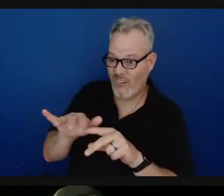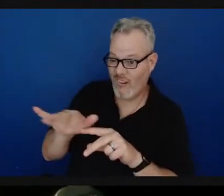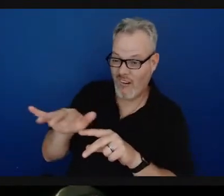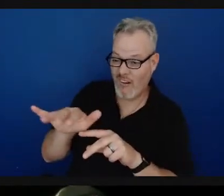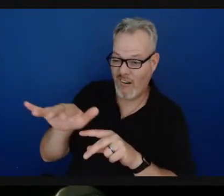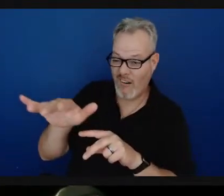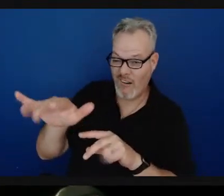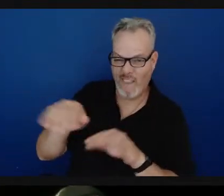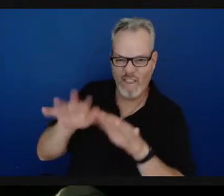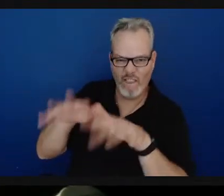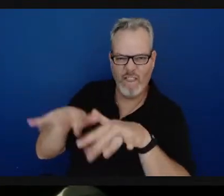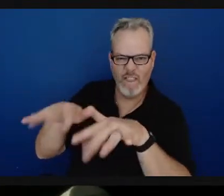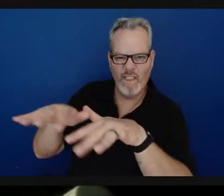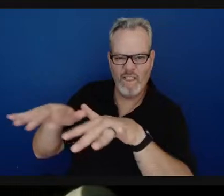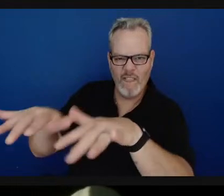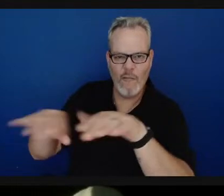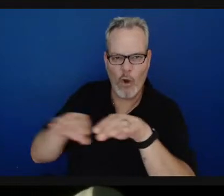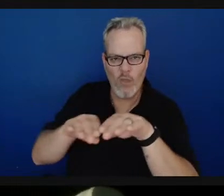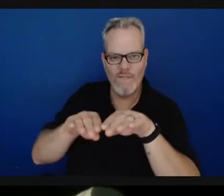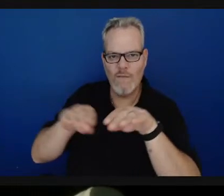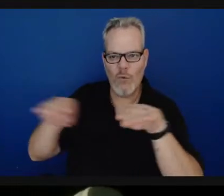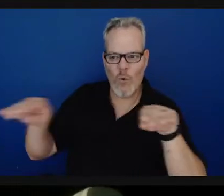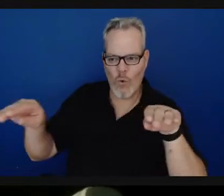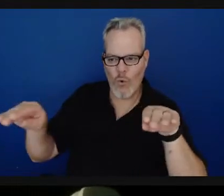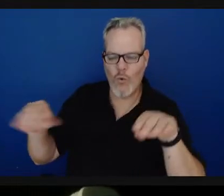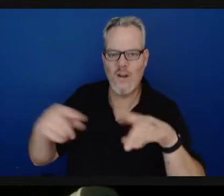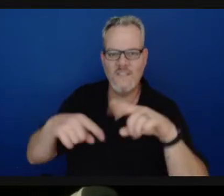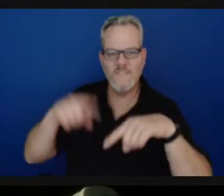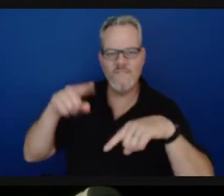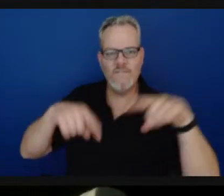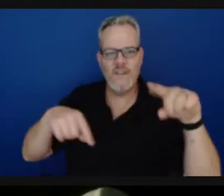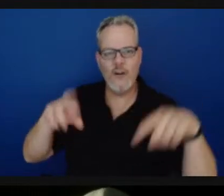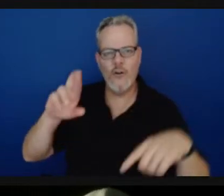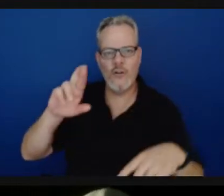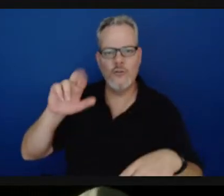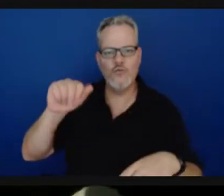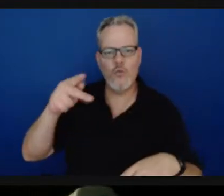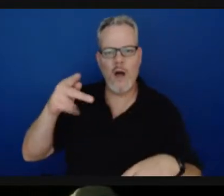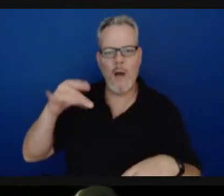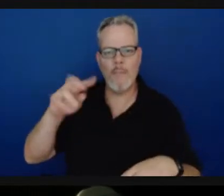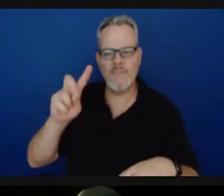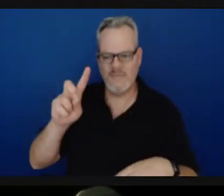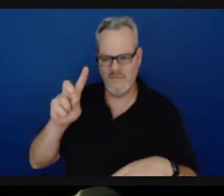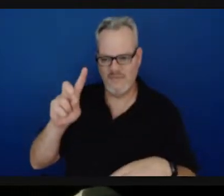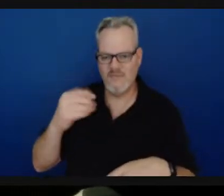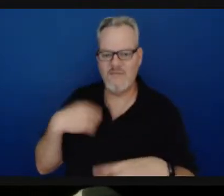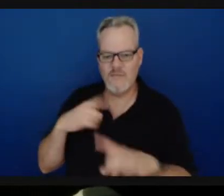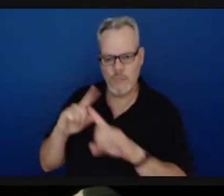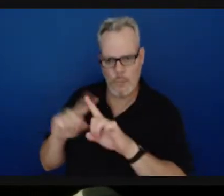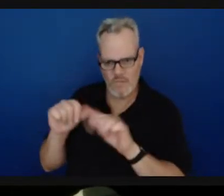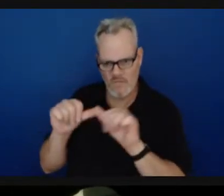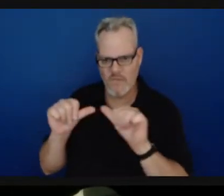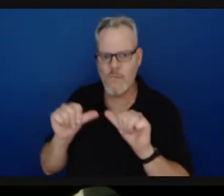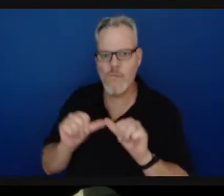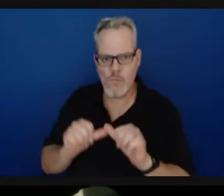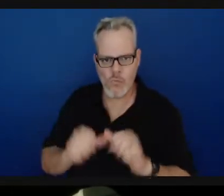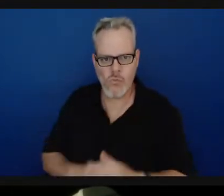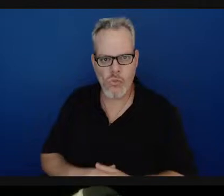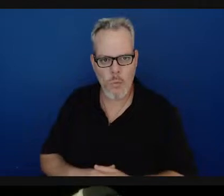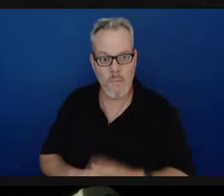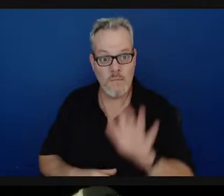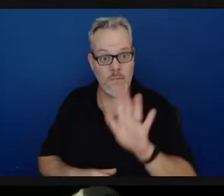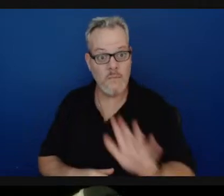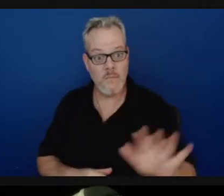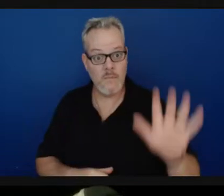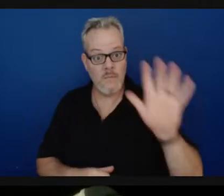floor and moving on through various rapids and filling in big areas of the crater floor. There's another branch